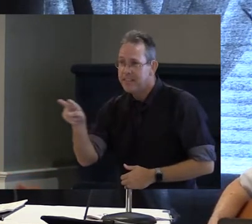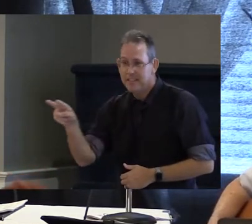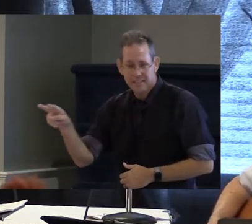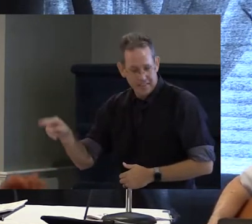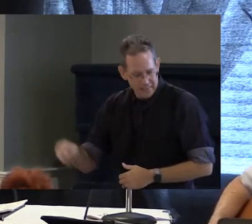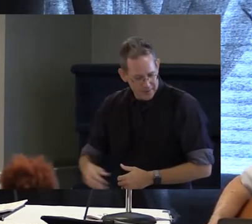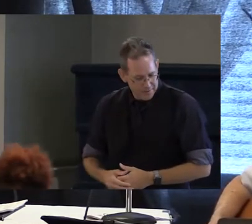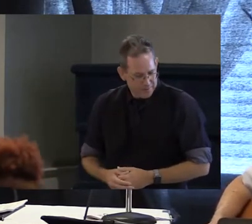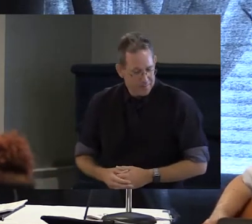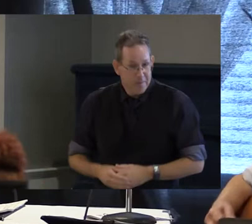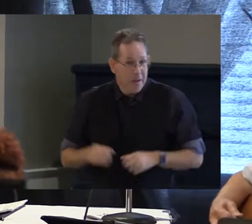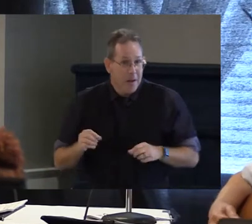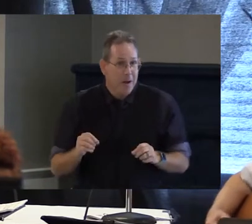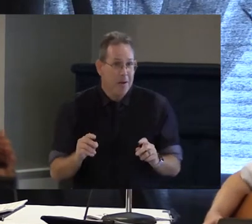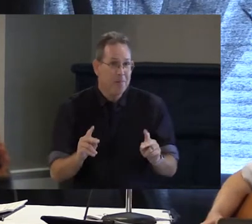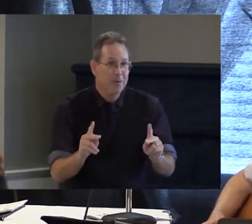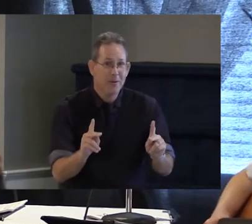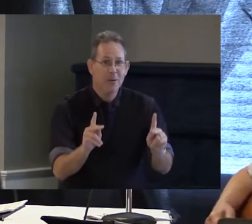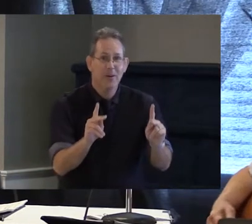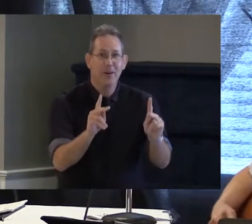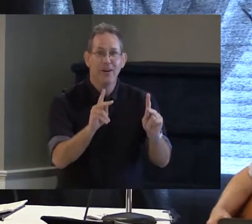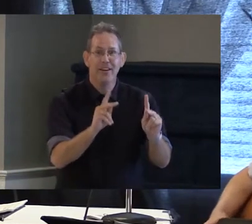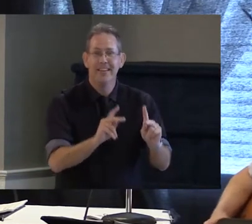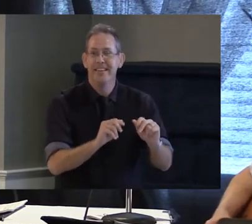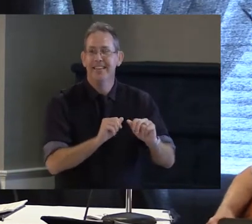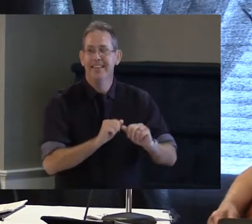you see.